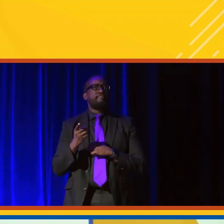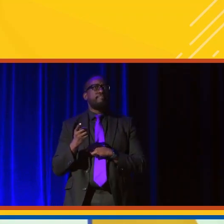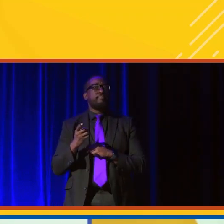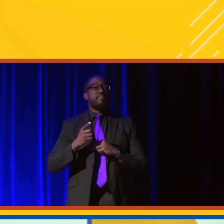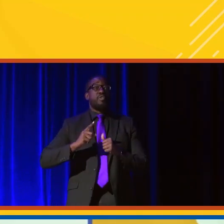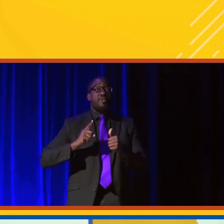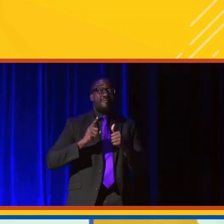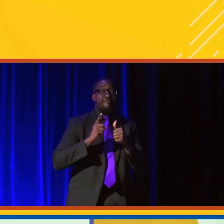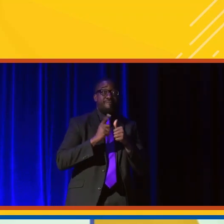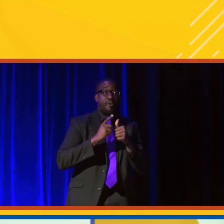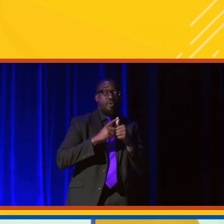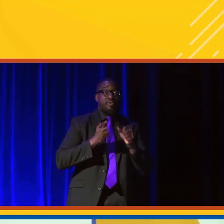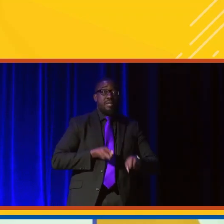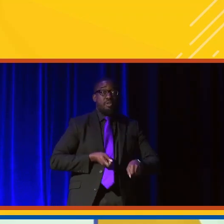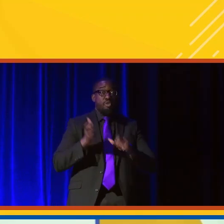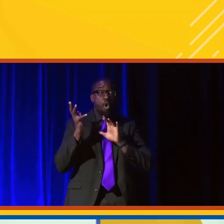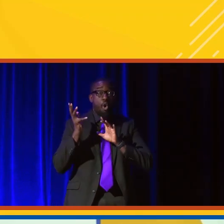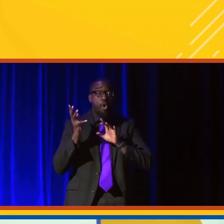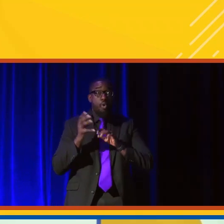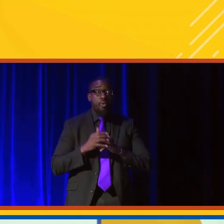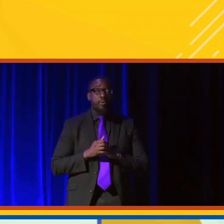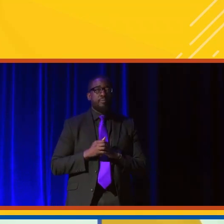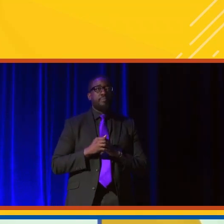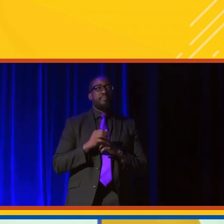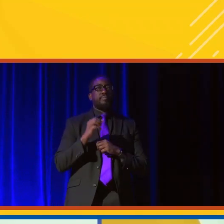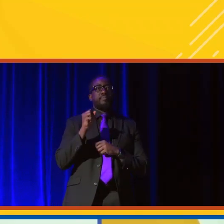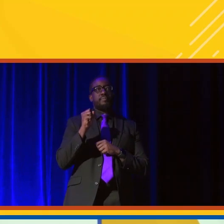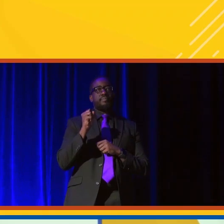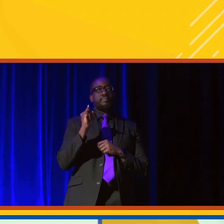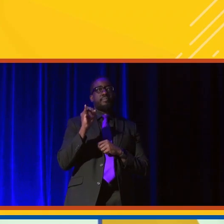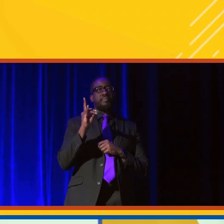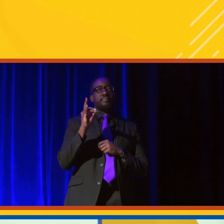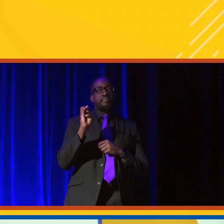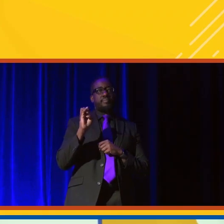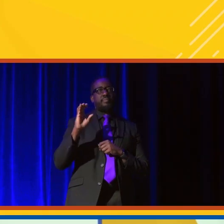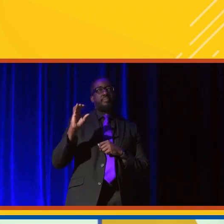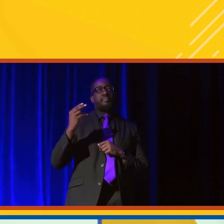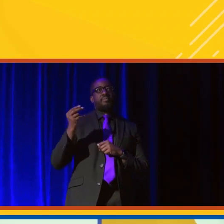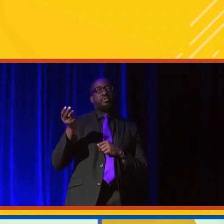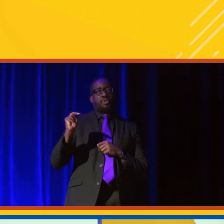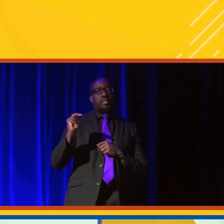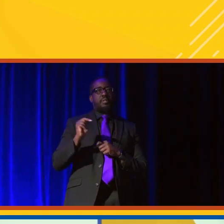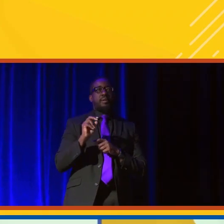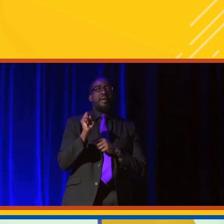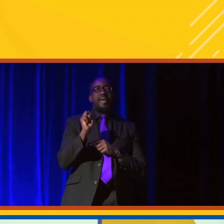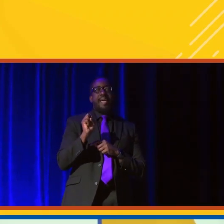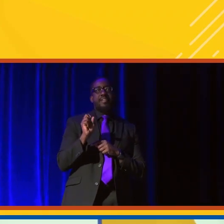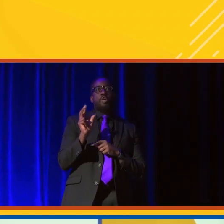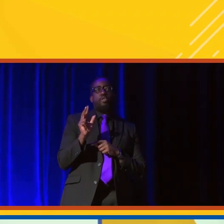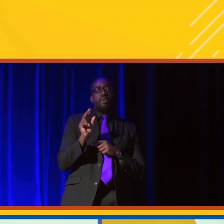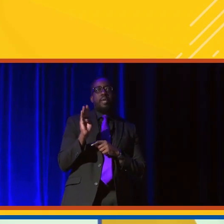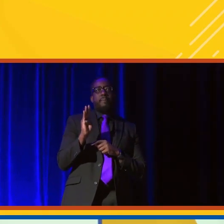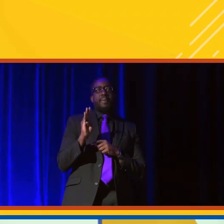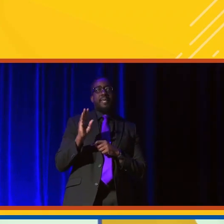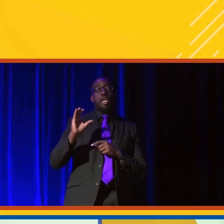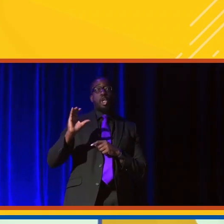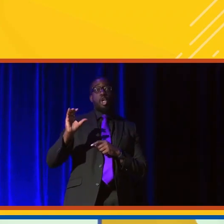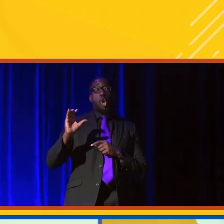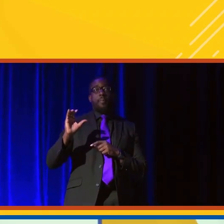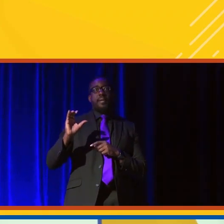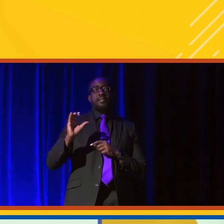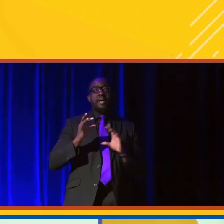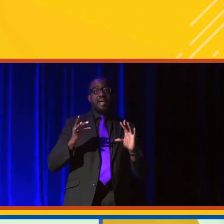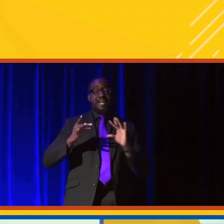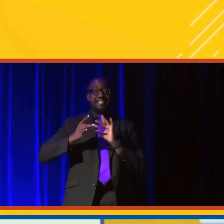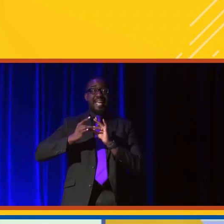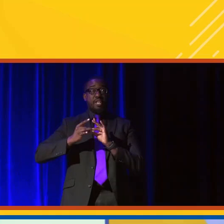go, the side chain. sp3 carbons attached to a pi system, the 0th order, those aren't going to